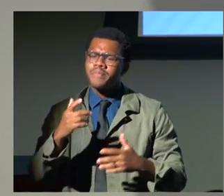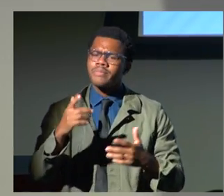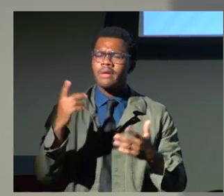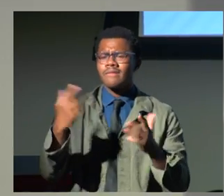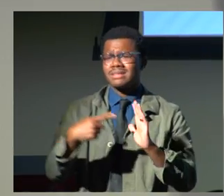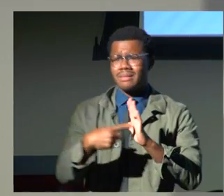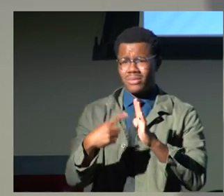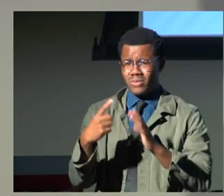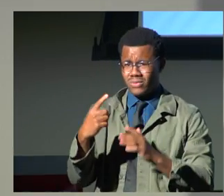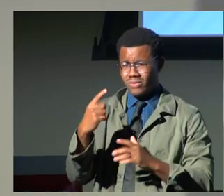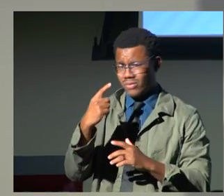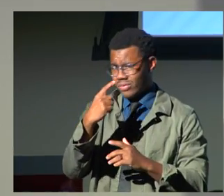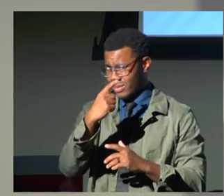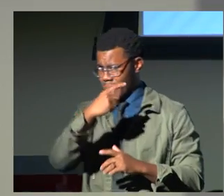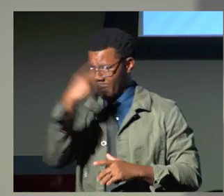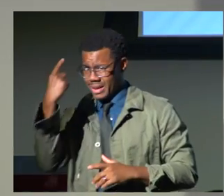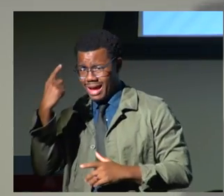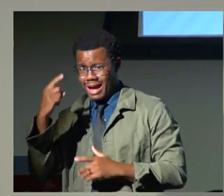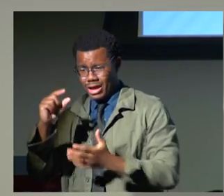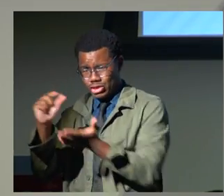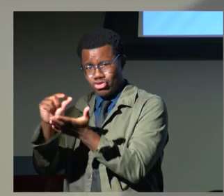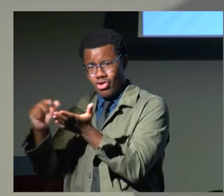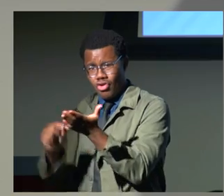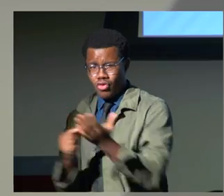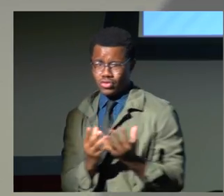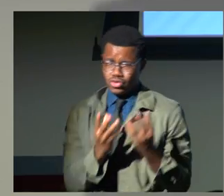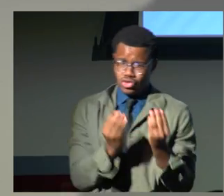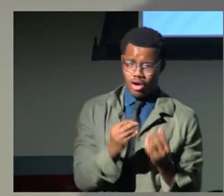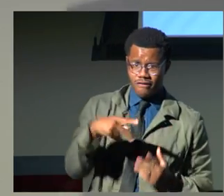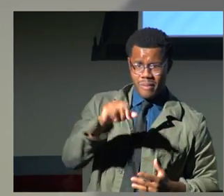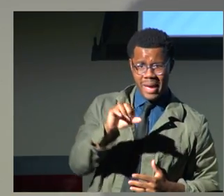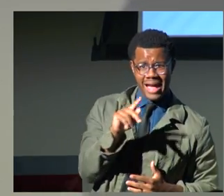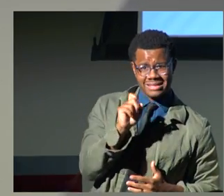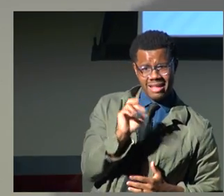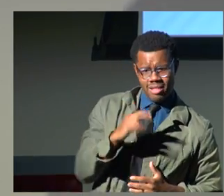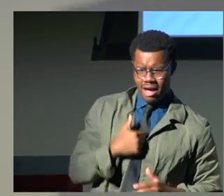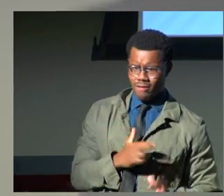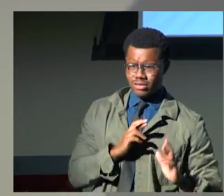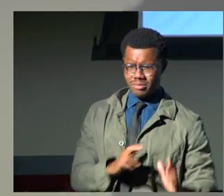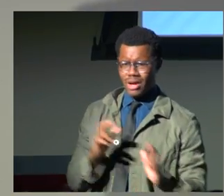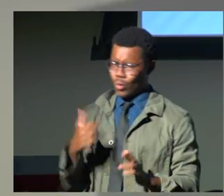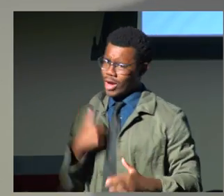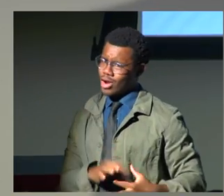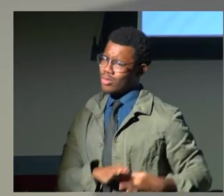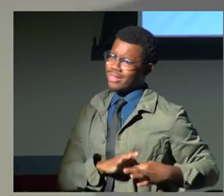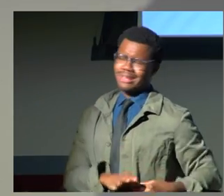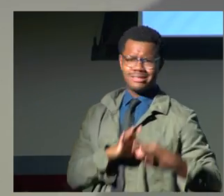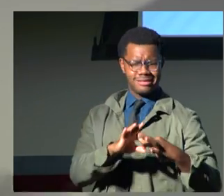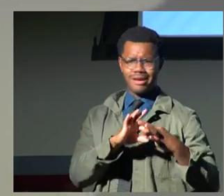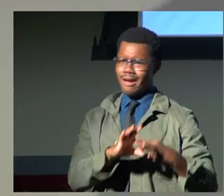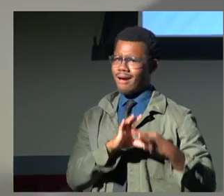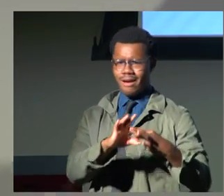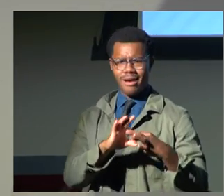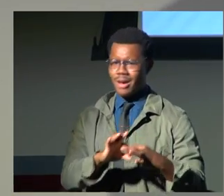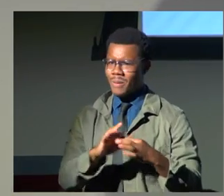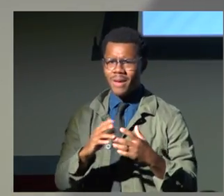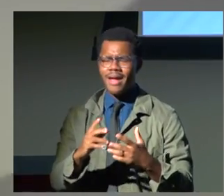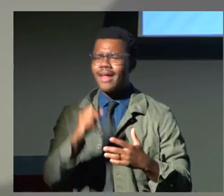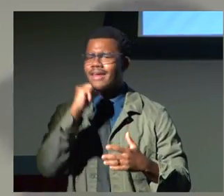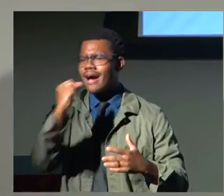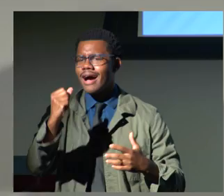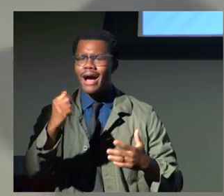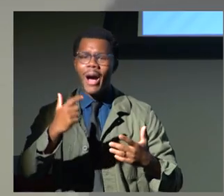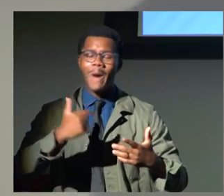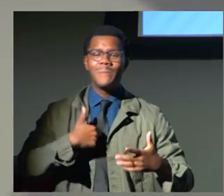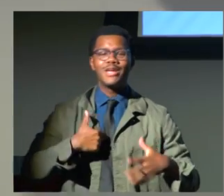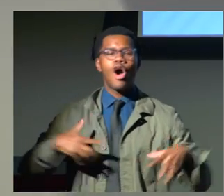and the soft pastels too. You know, like we are in a relationship. We are collaborating. Right. It's not me having dominion over